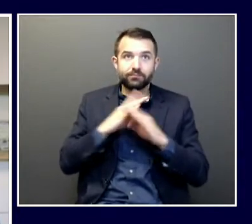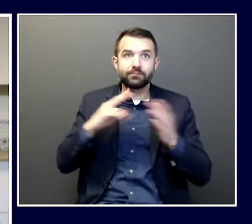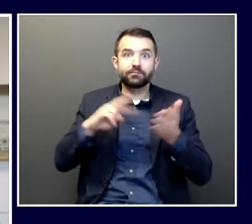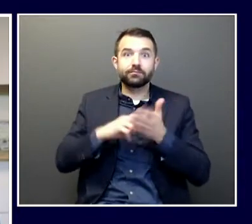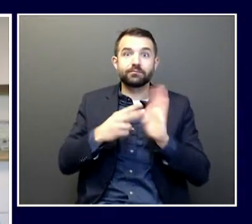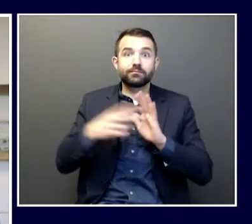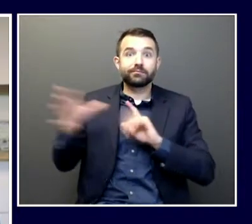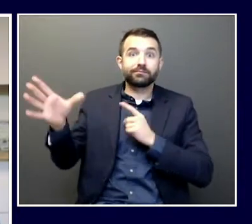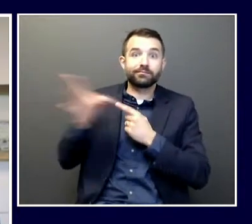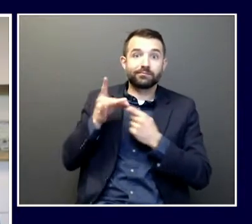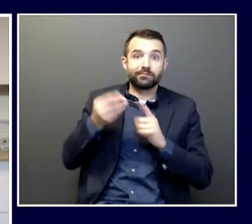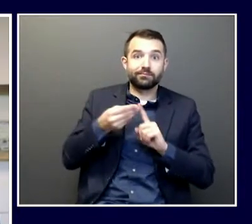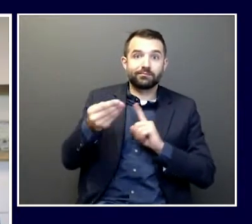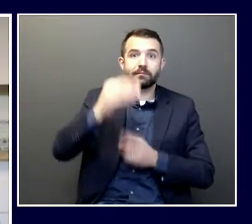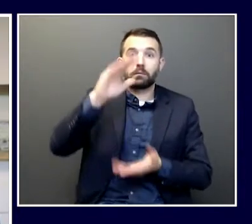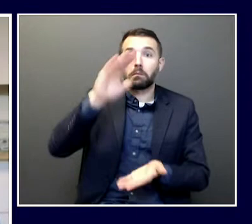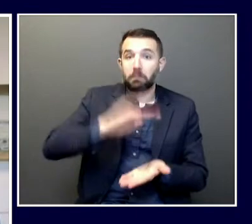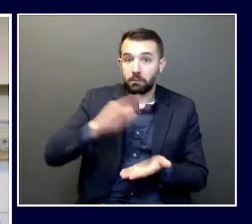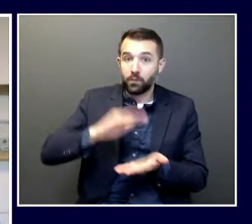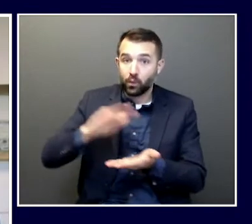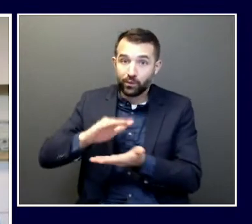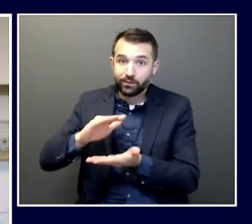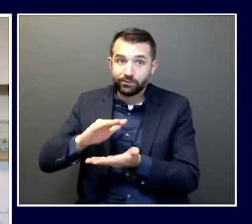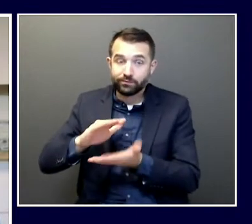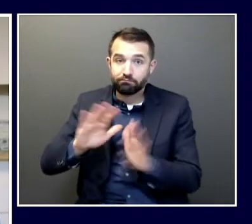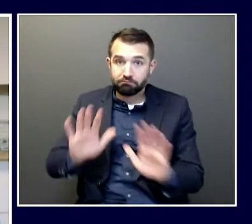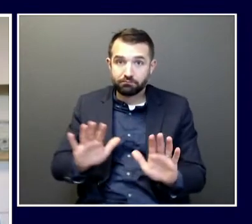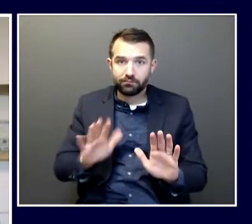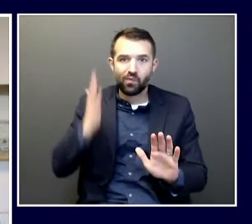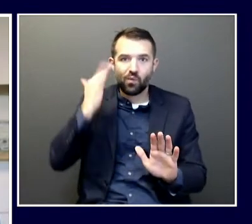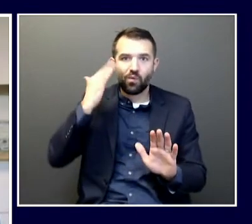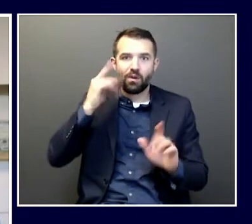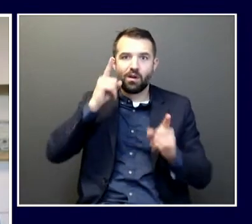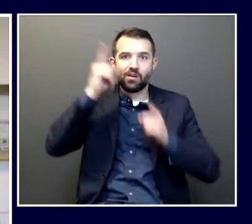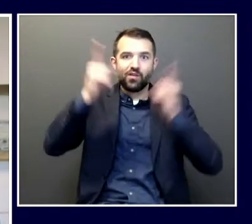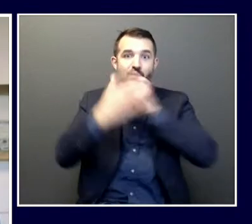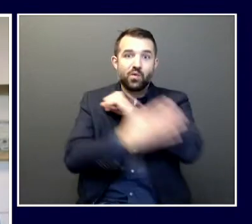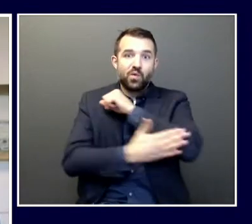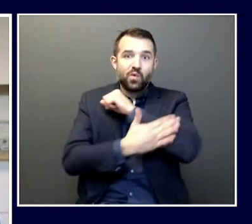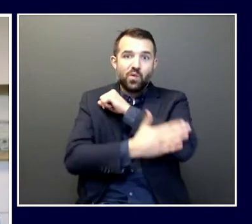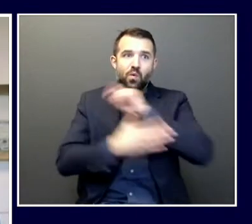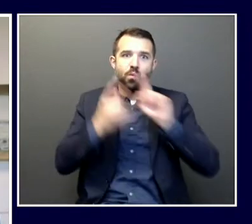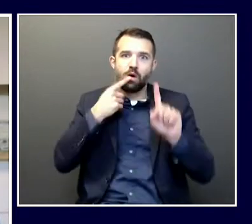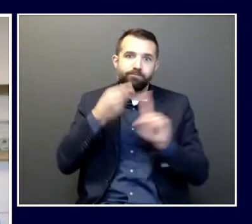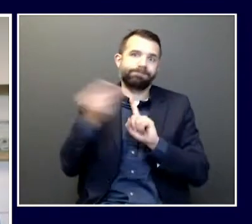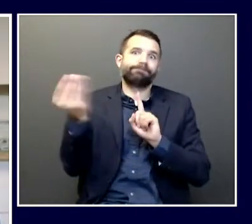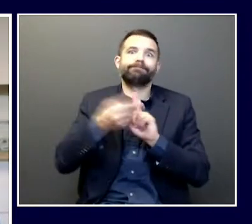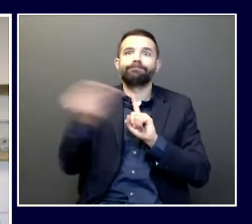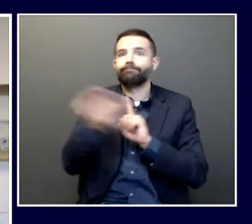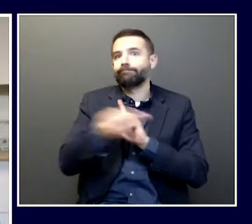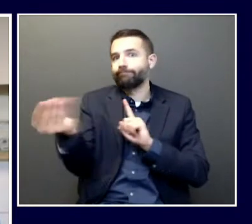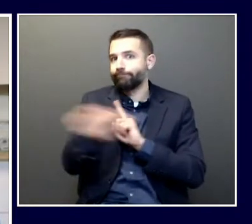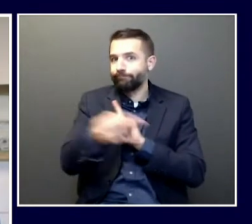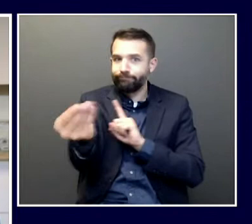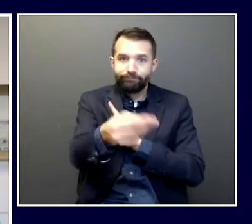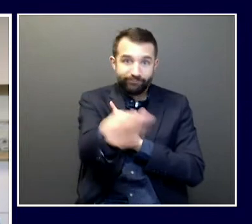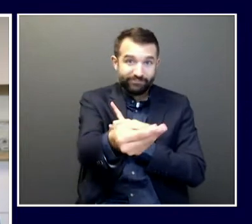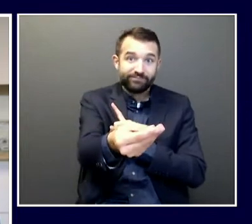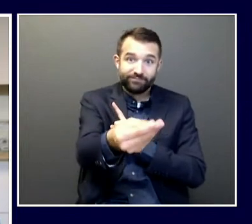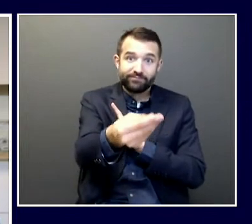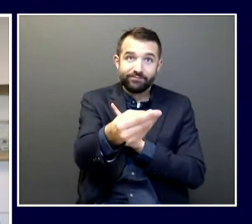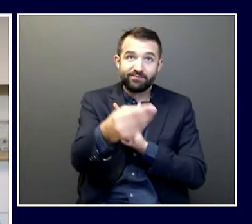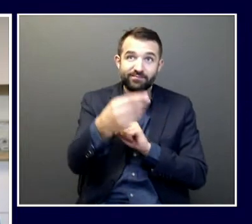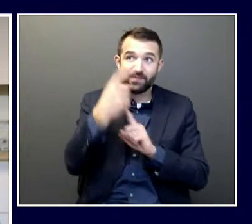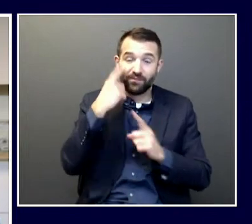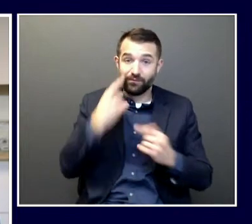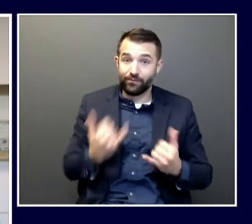that are spreading right now among rural communities. So in the near term, these sustained high levels of cases